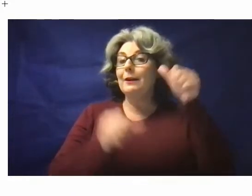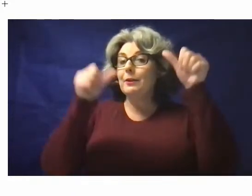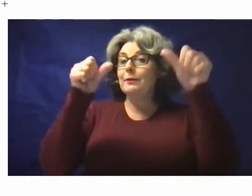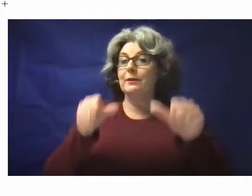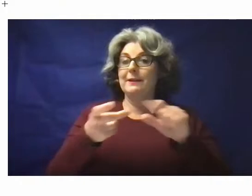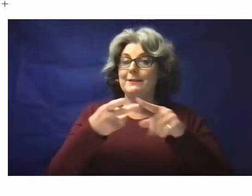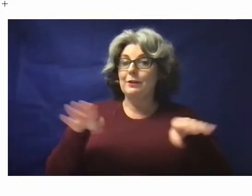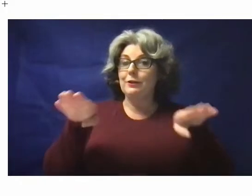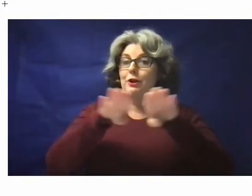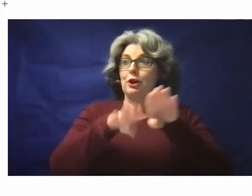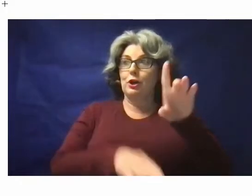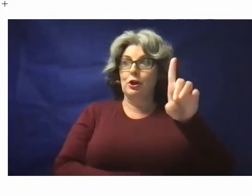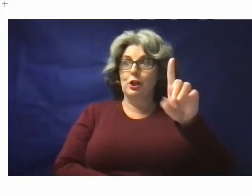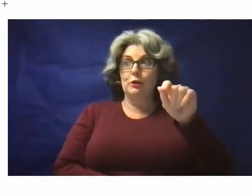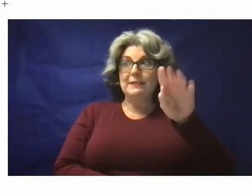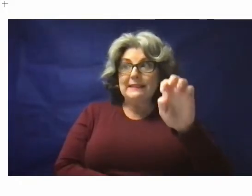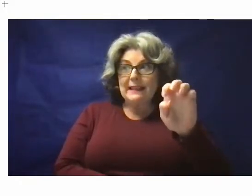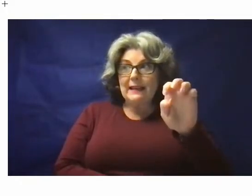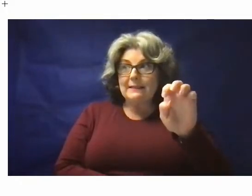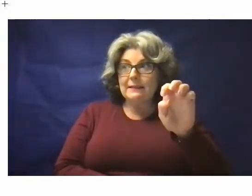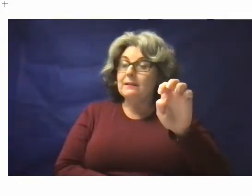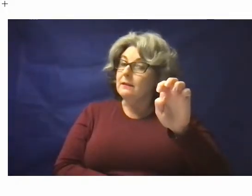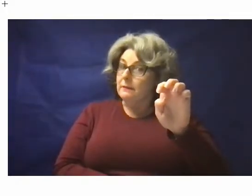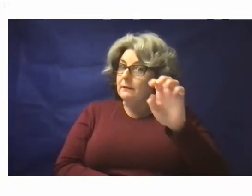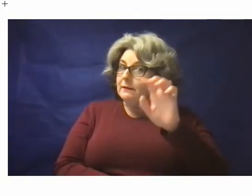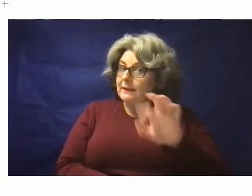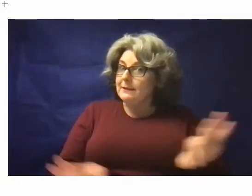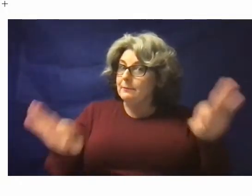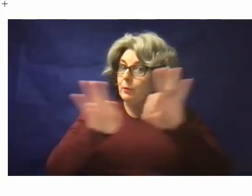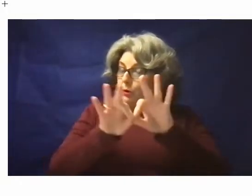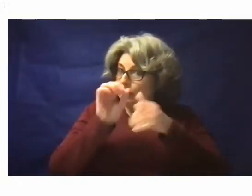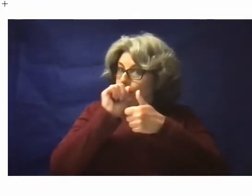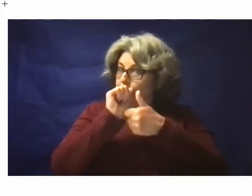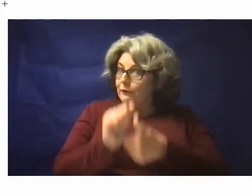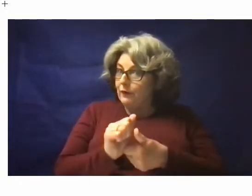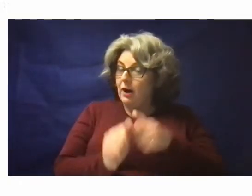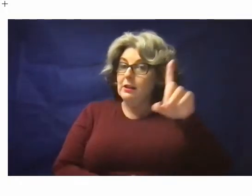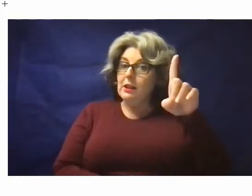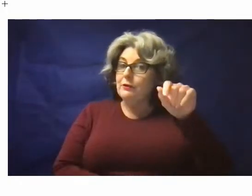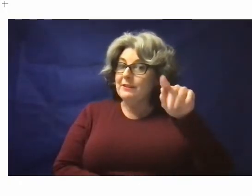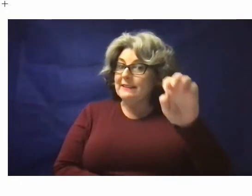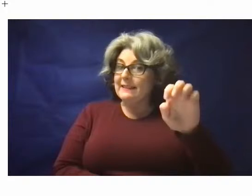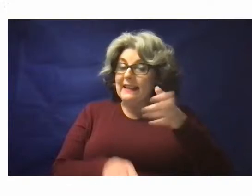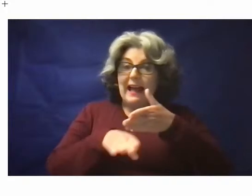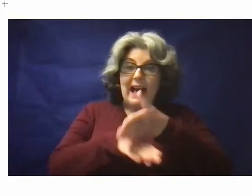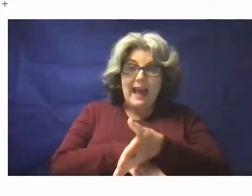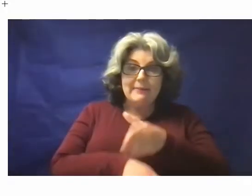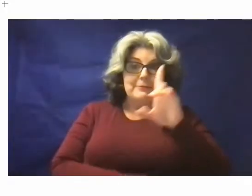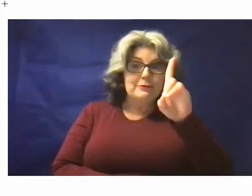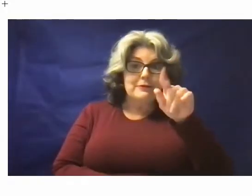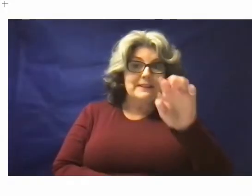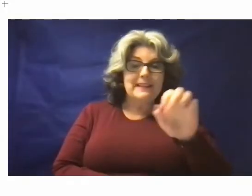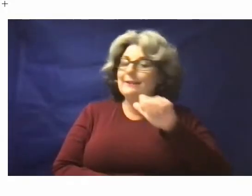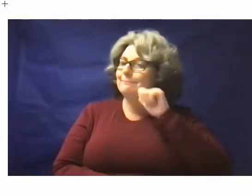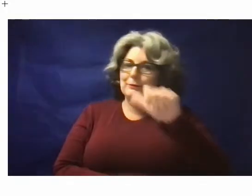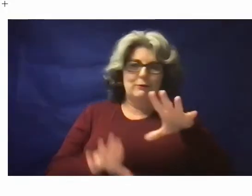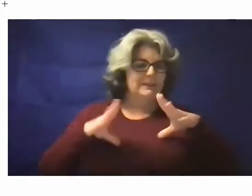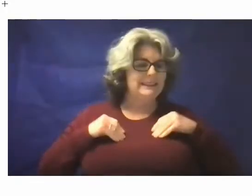date, and it's very important to apply before that date, as the system will not allow you to submit your application after that